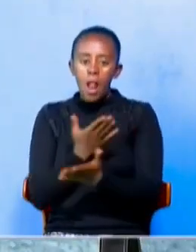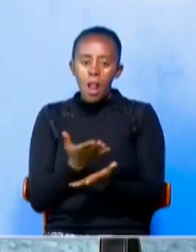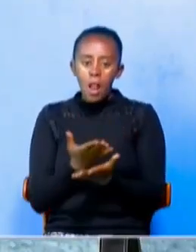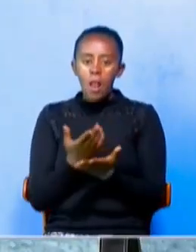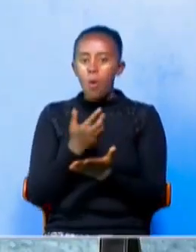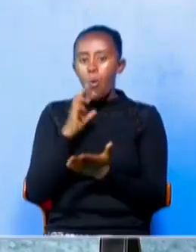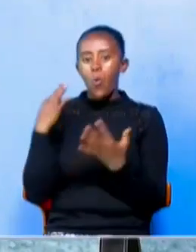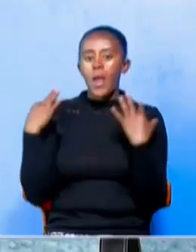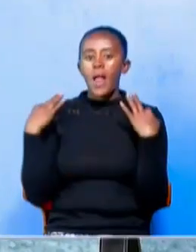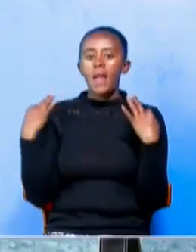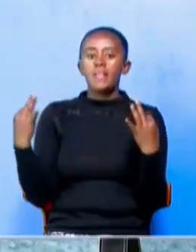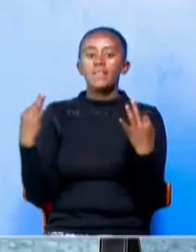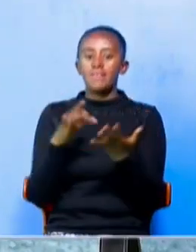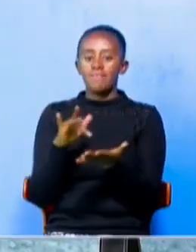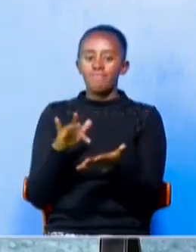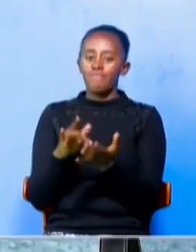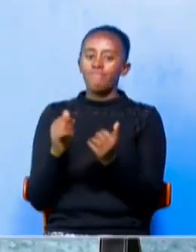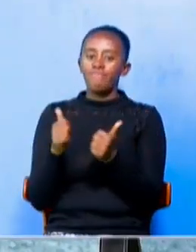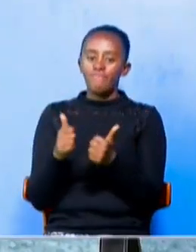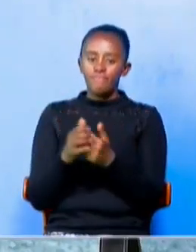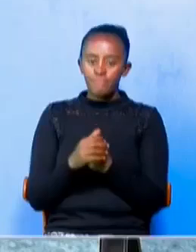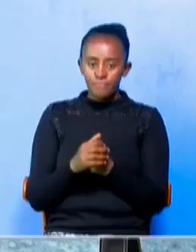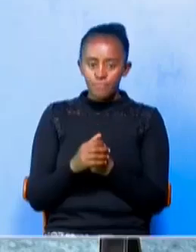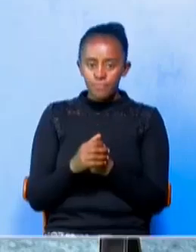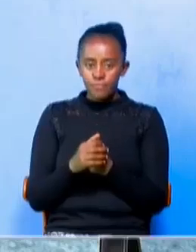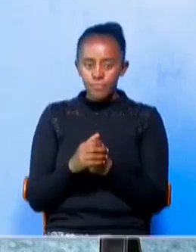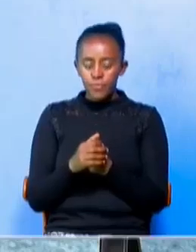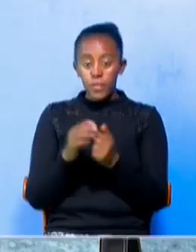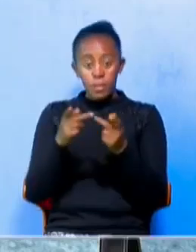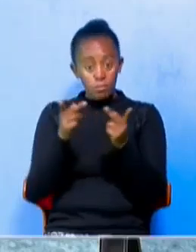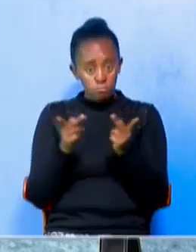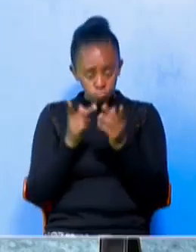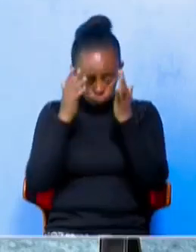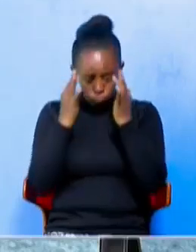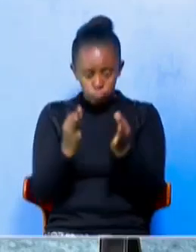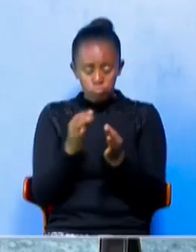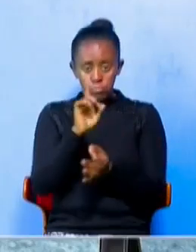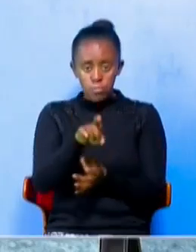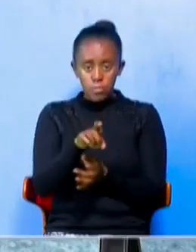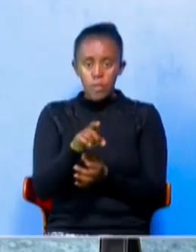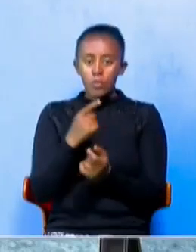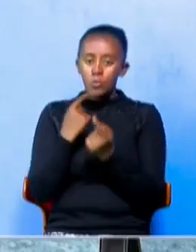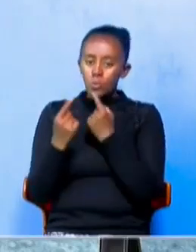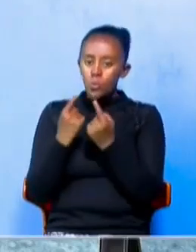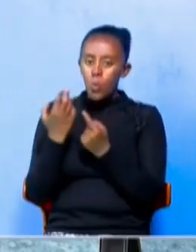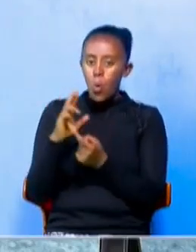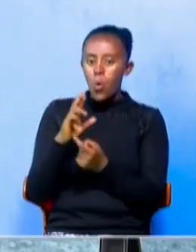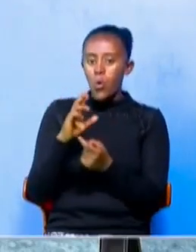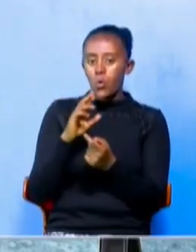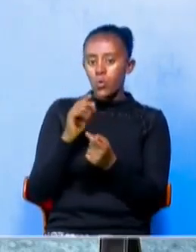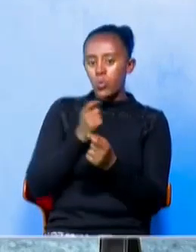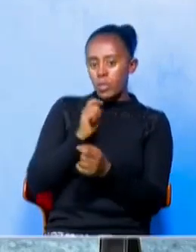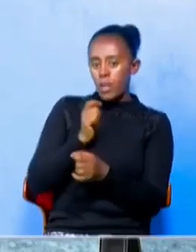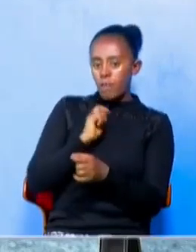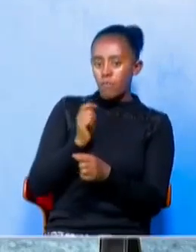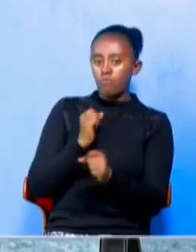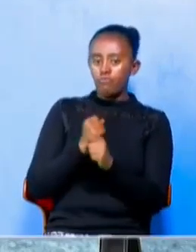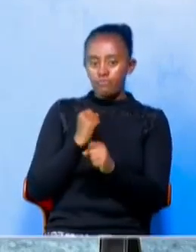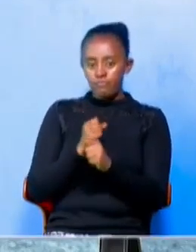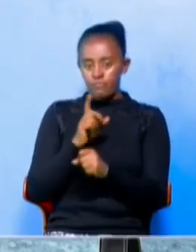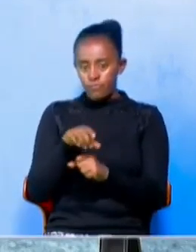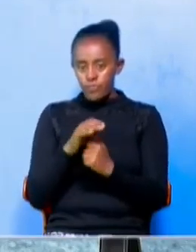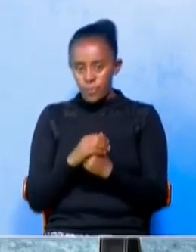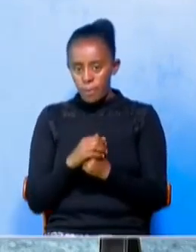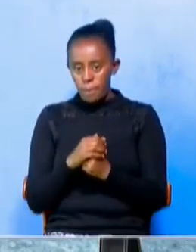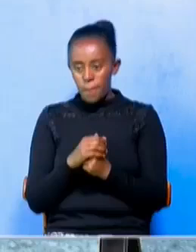center. Therefore, a place has to determine to talk or to conduct your interview.